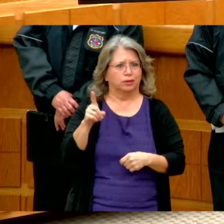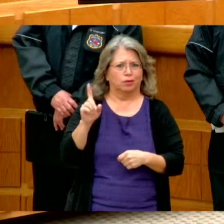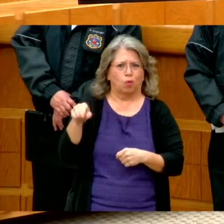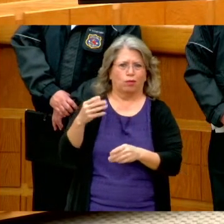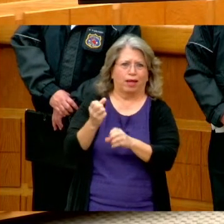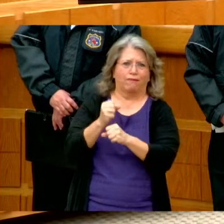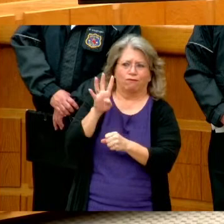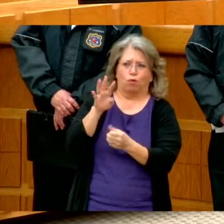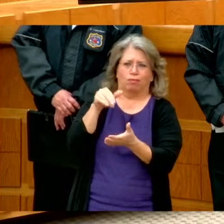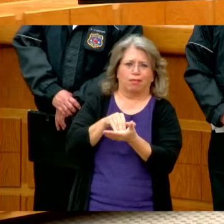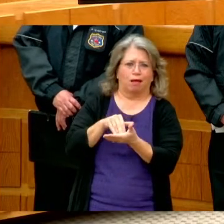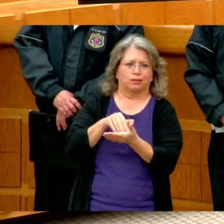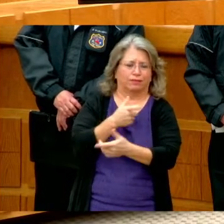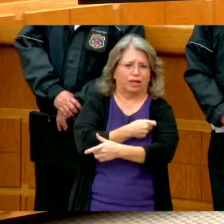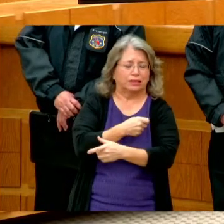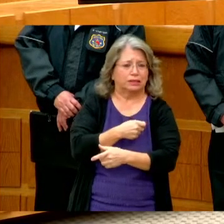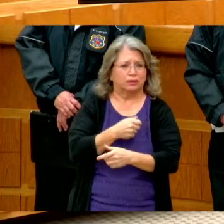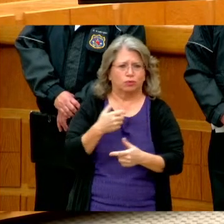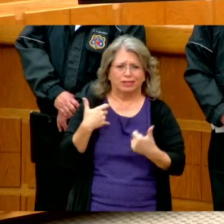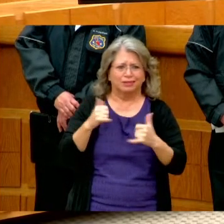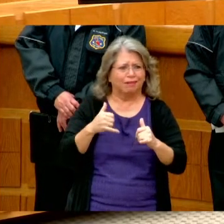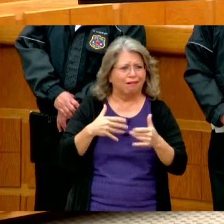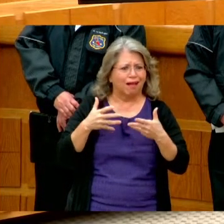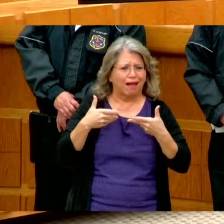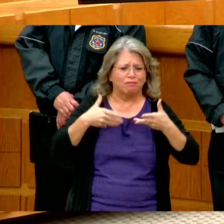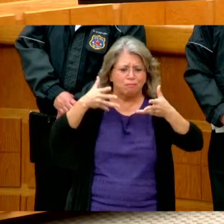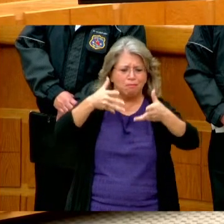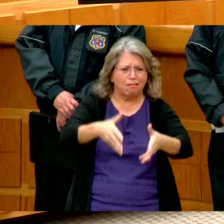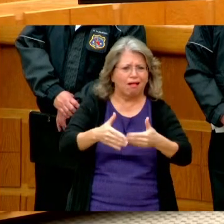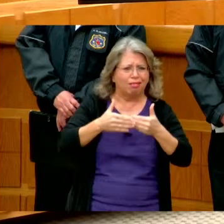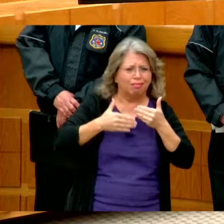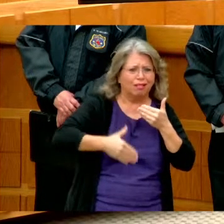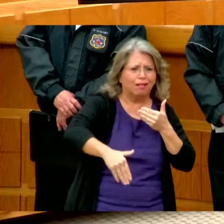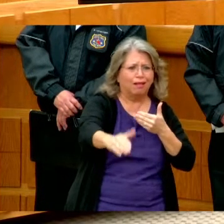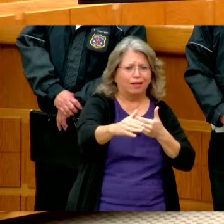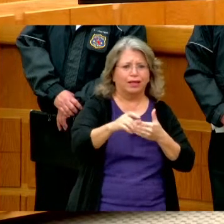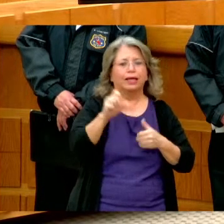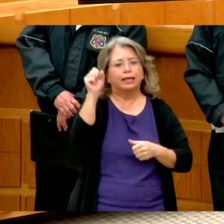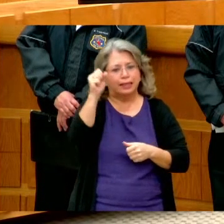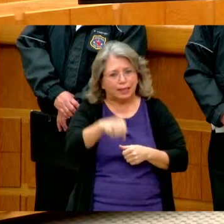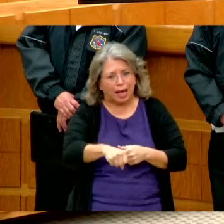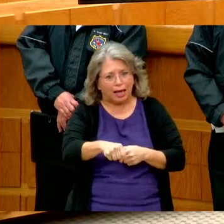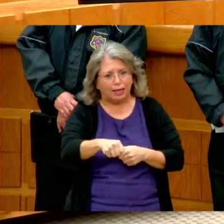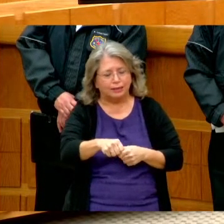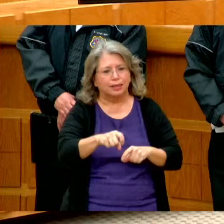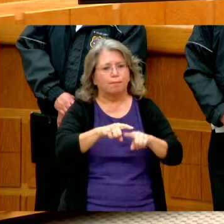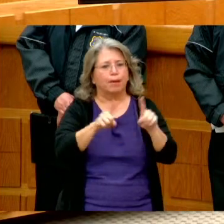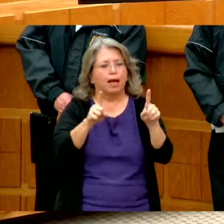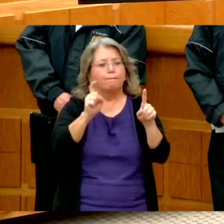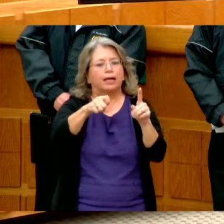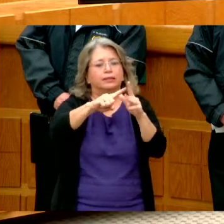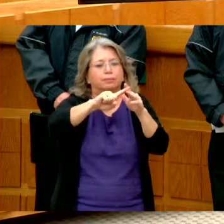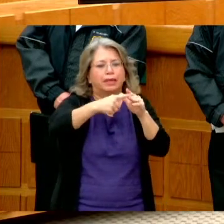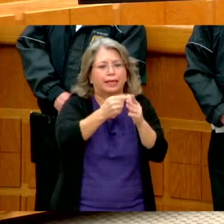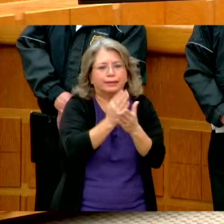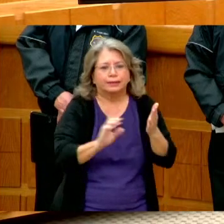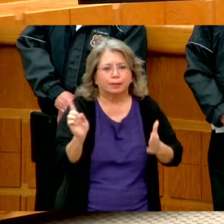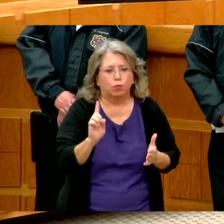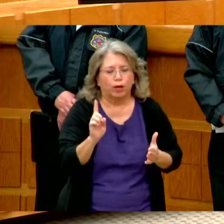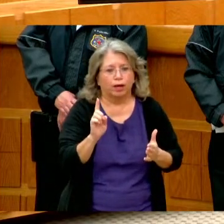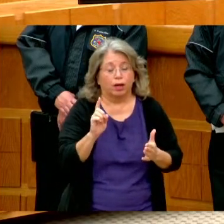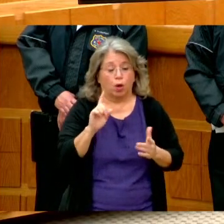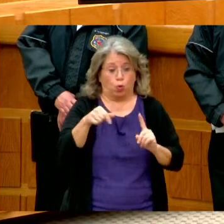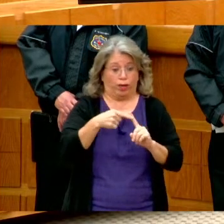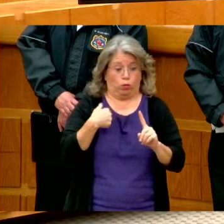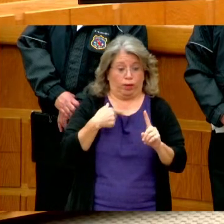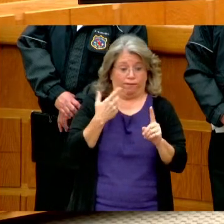baby. Yes, we do, but we must begin somewhere. Once we use these 4,000 and demonstrate to the state